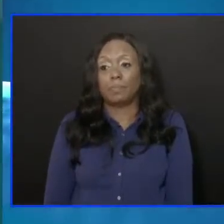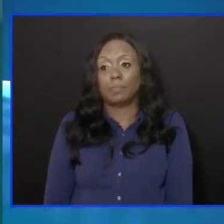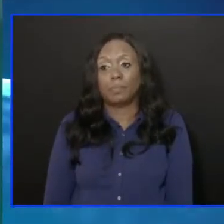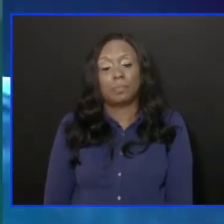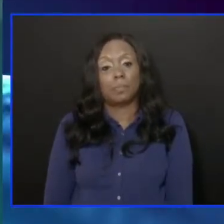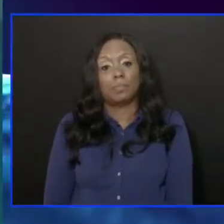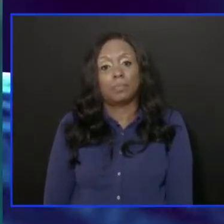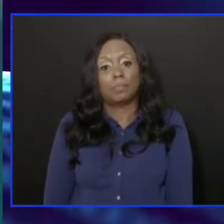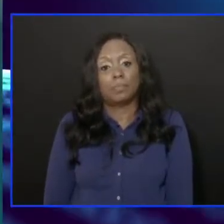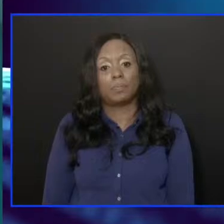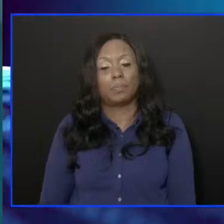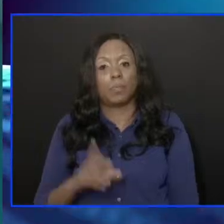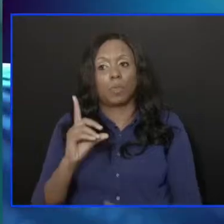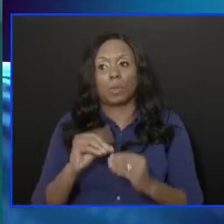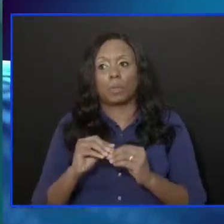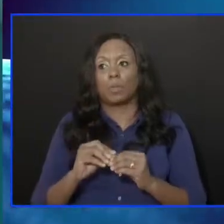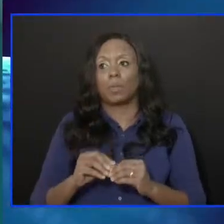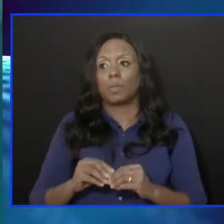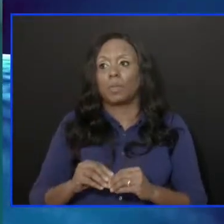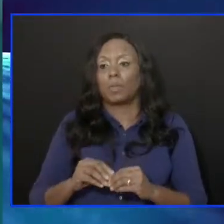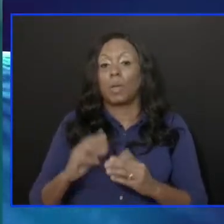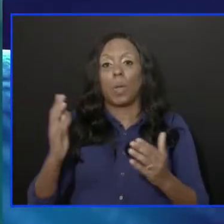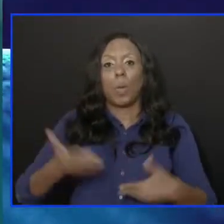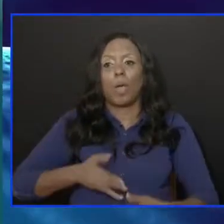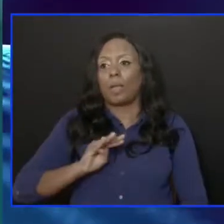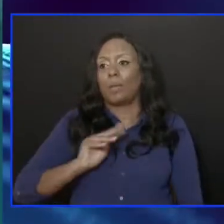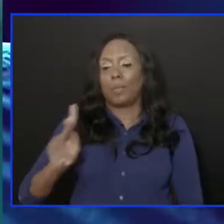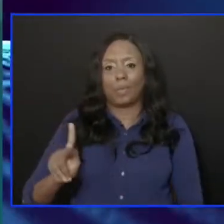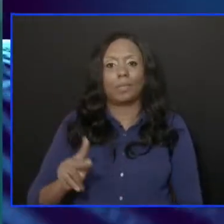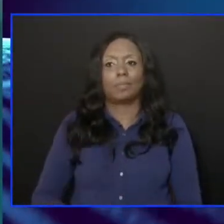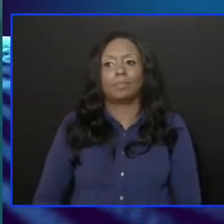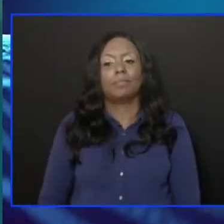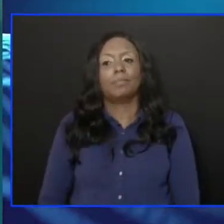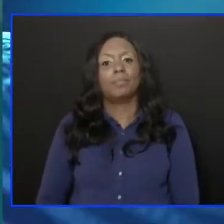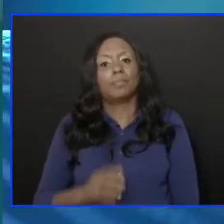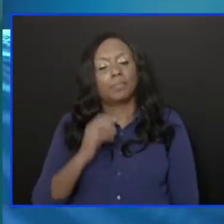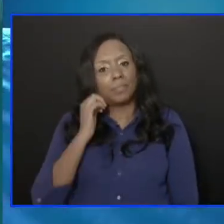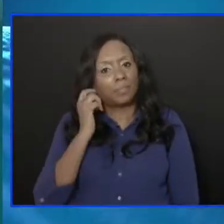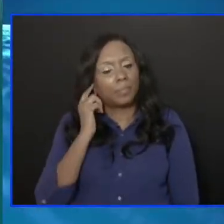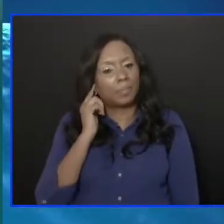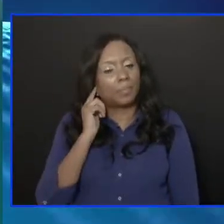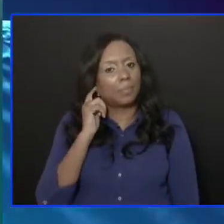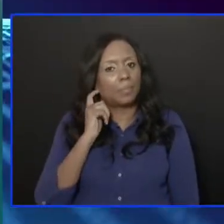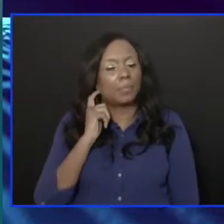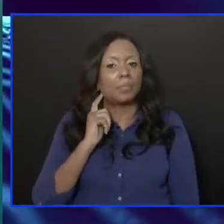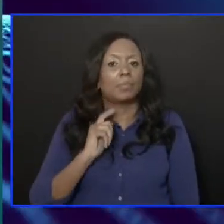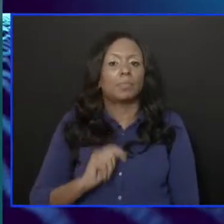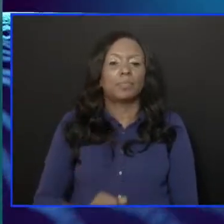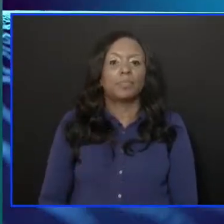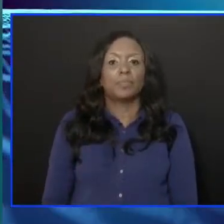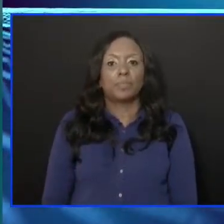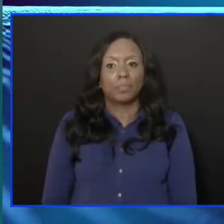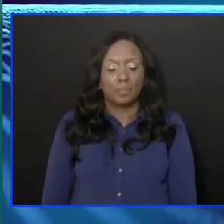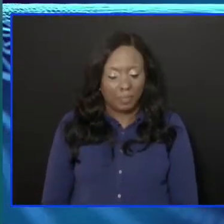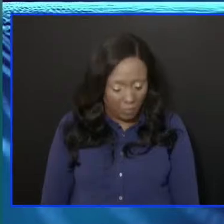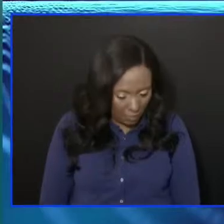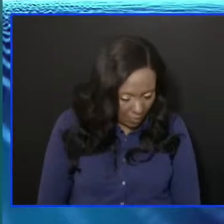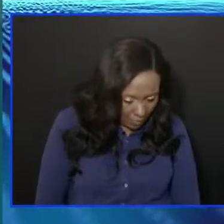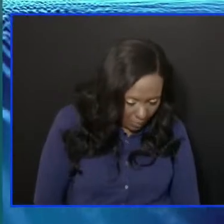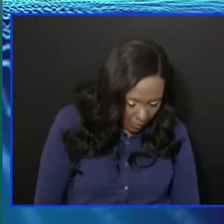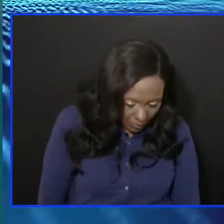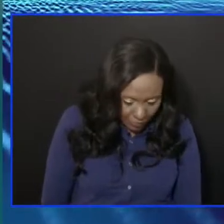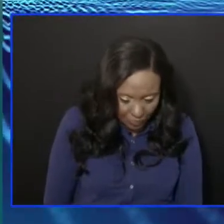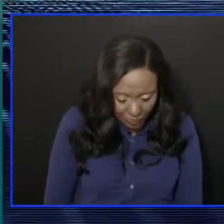Dr. George. Dr. George, welcome back. Hope you had a restful holiday. The Prime Minister would have alluded to people in Barbados who would